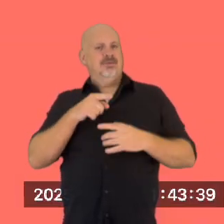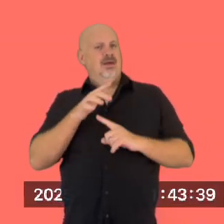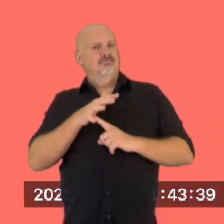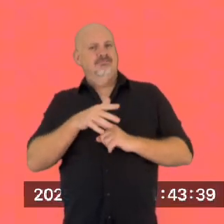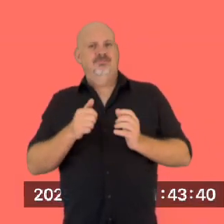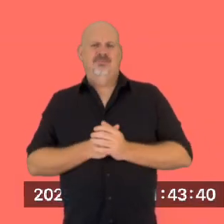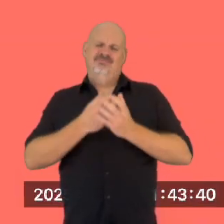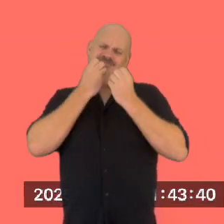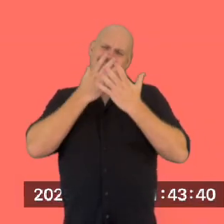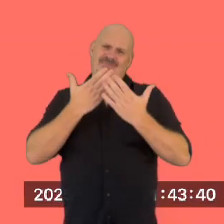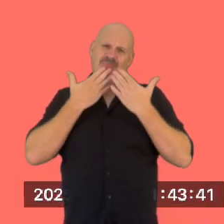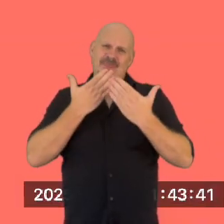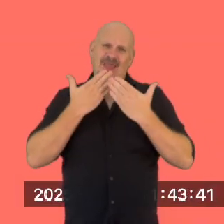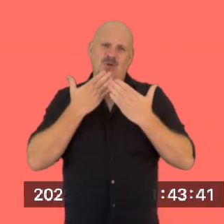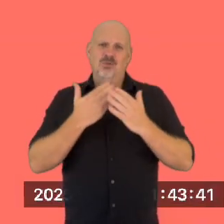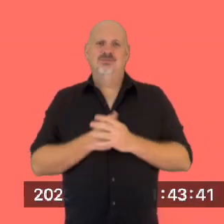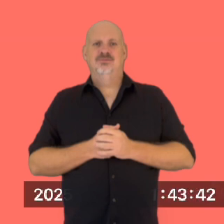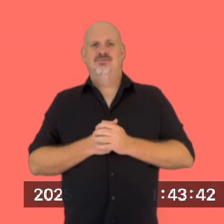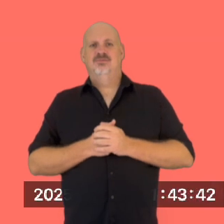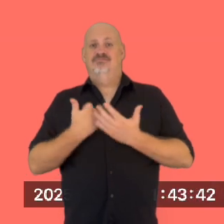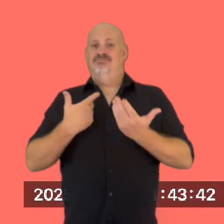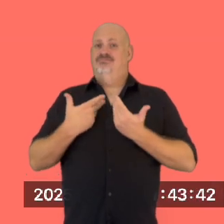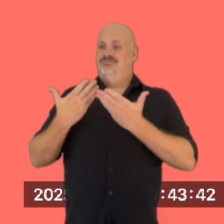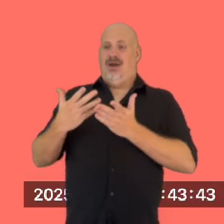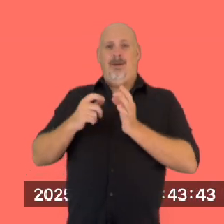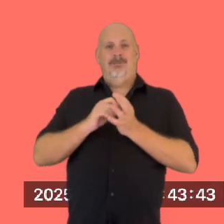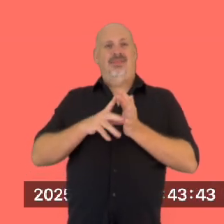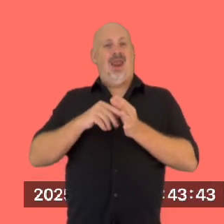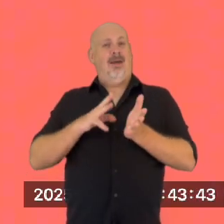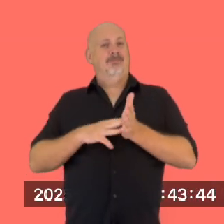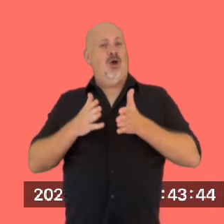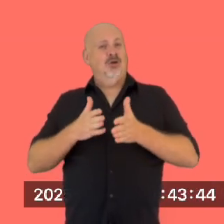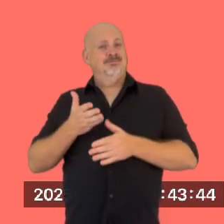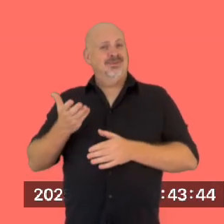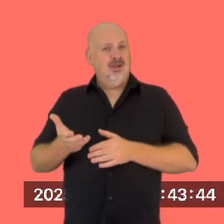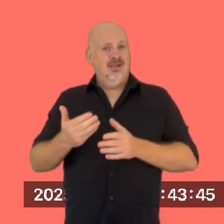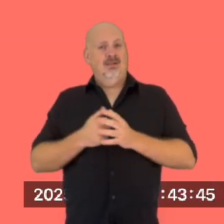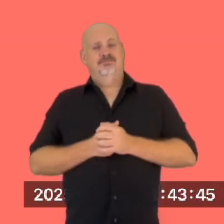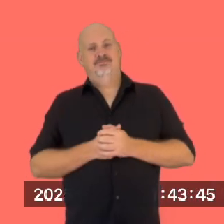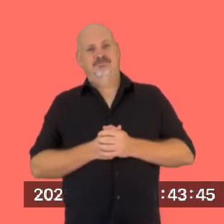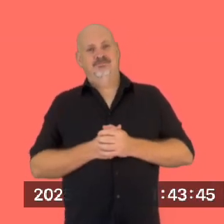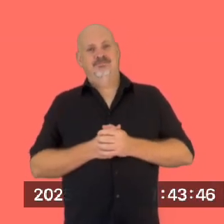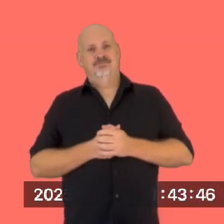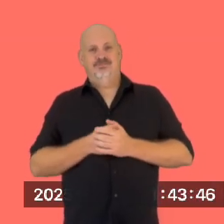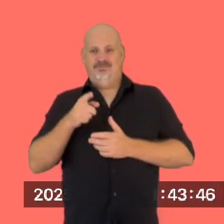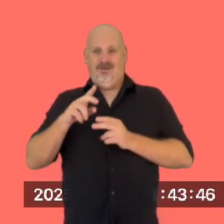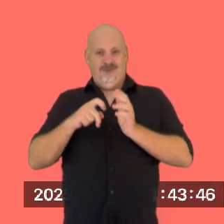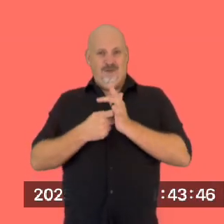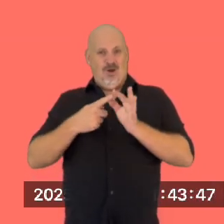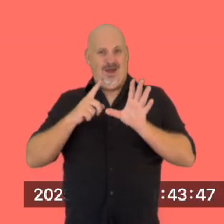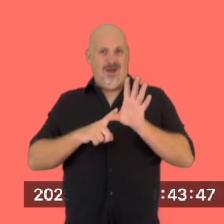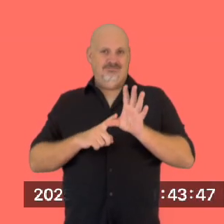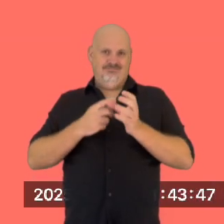that can be from anywhere. Amazing. Thank you so much, Giles. I wanted to head over to